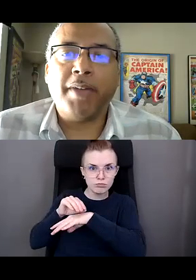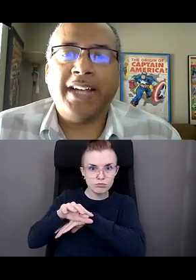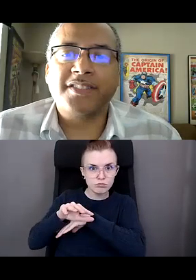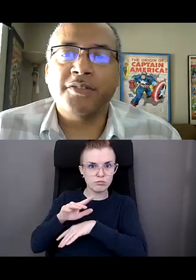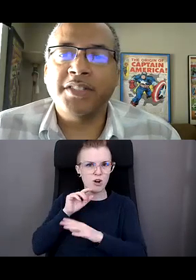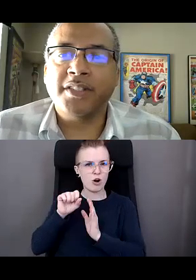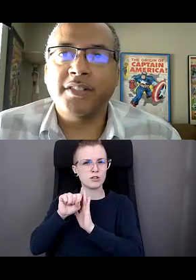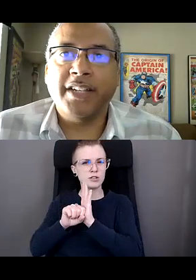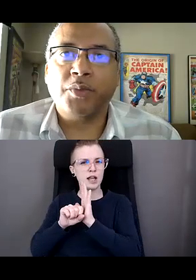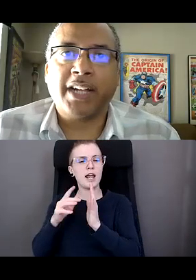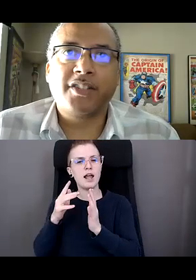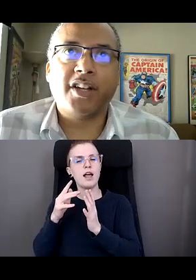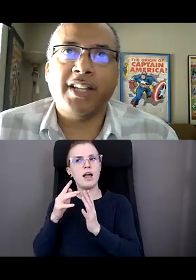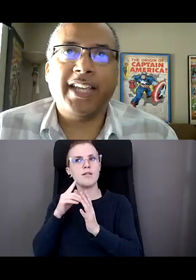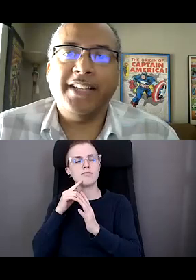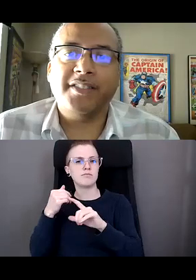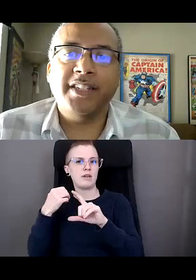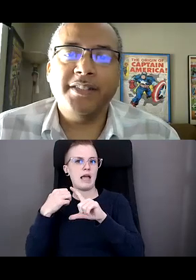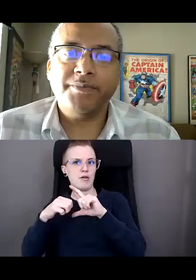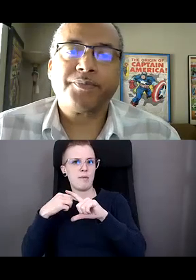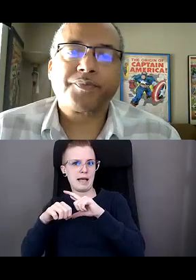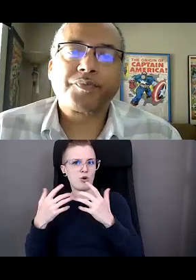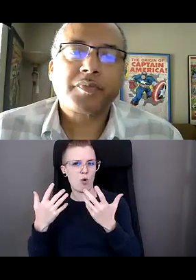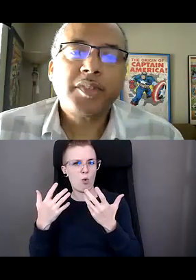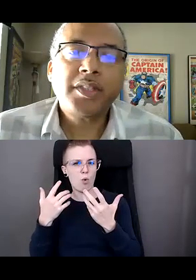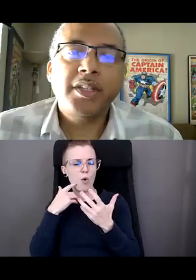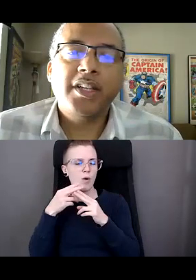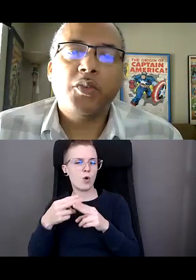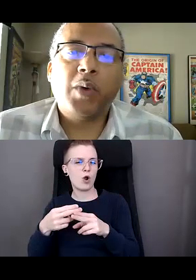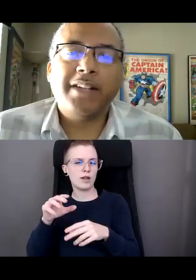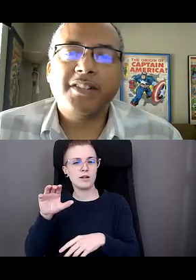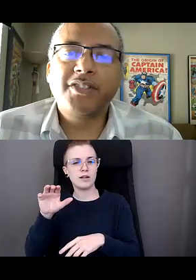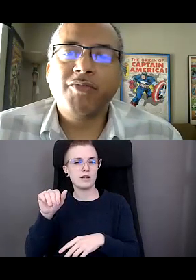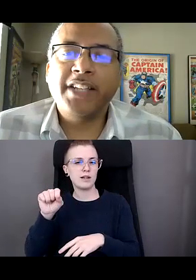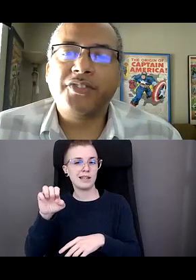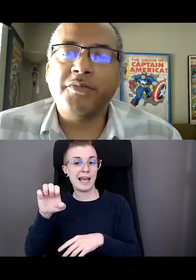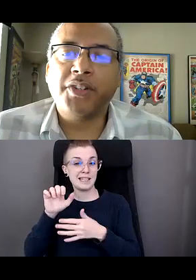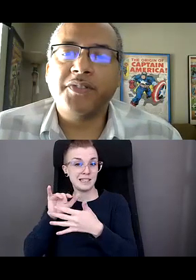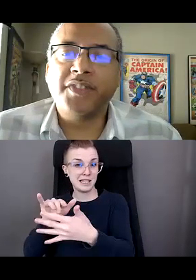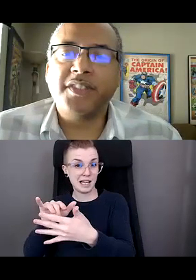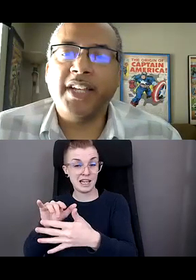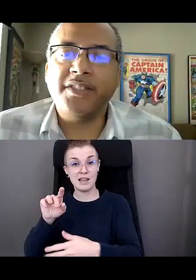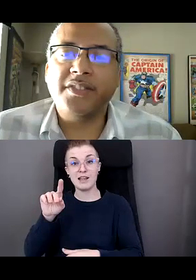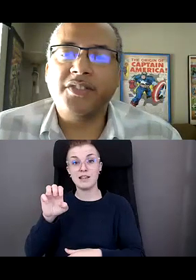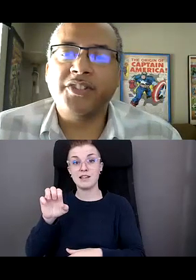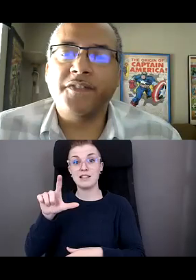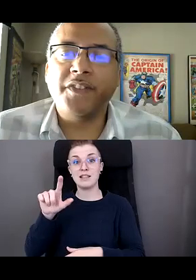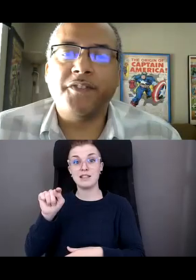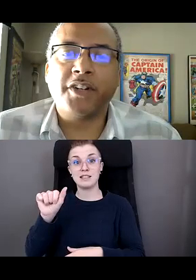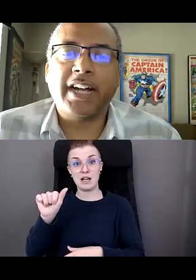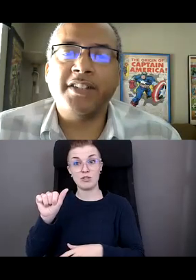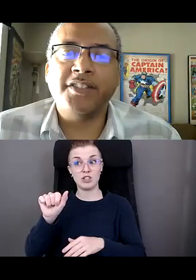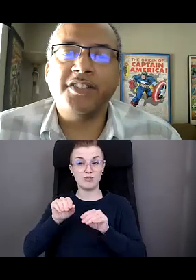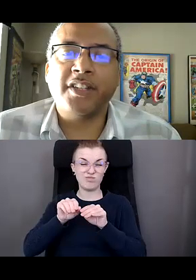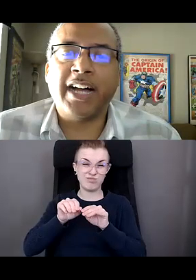El Paso as what I call a case study. While Delta raged through most of the state's